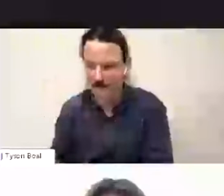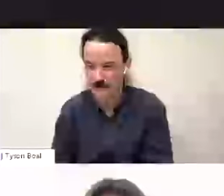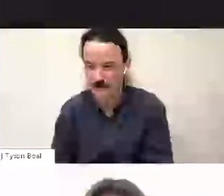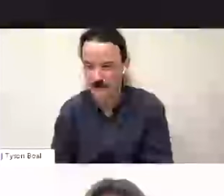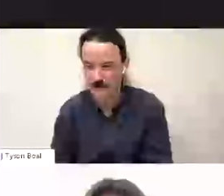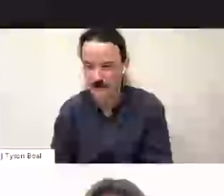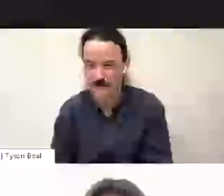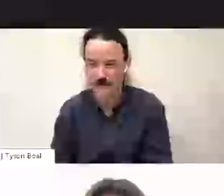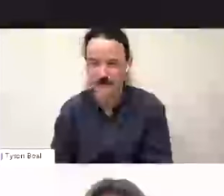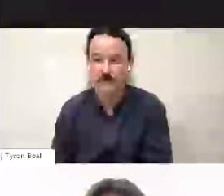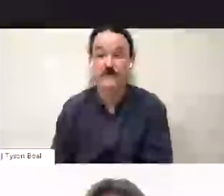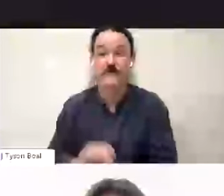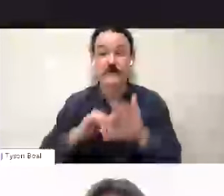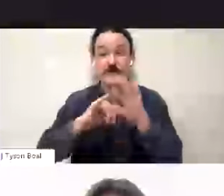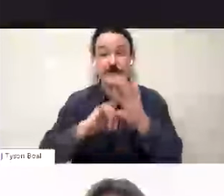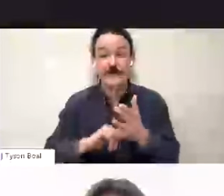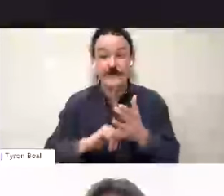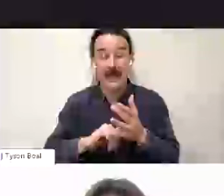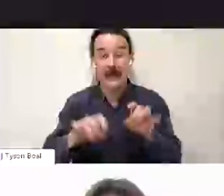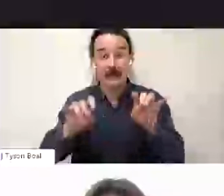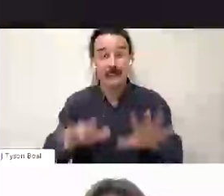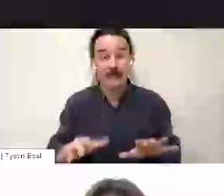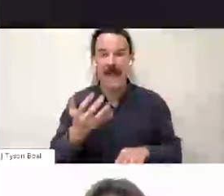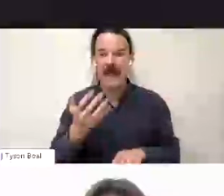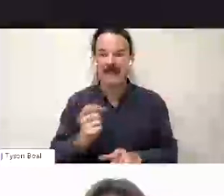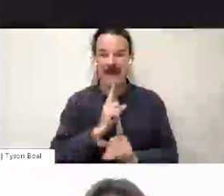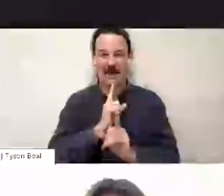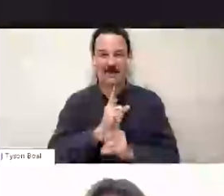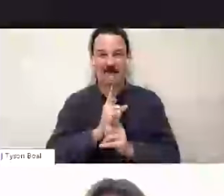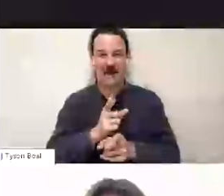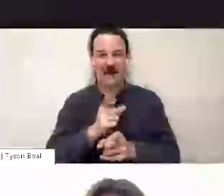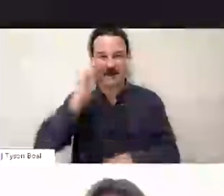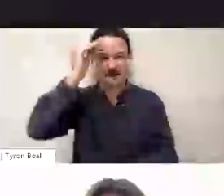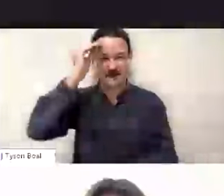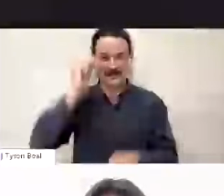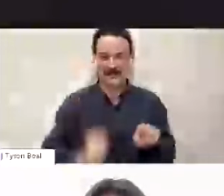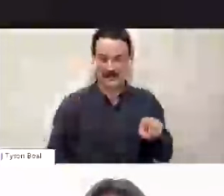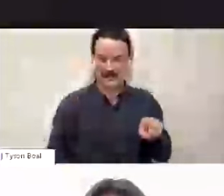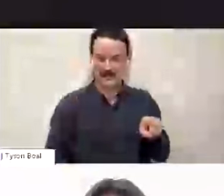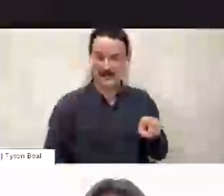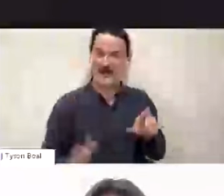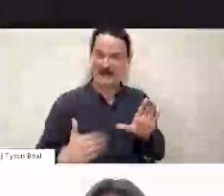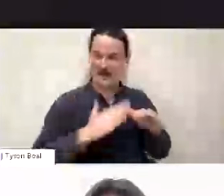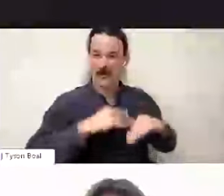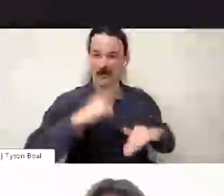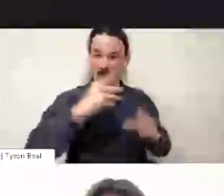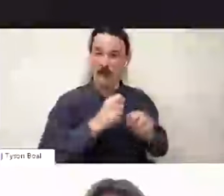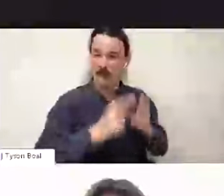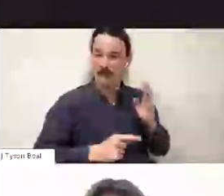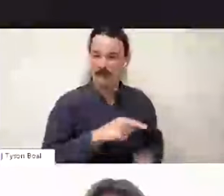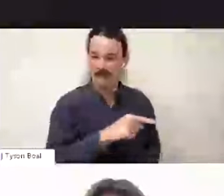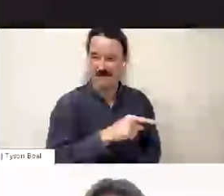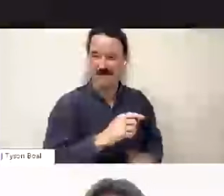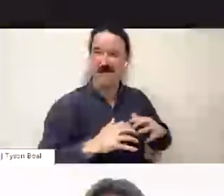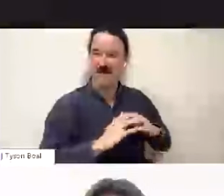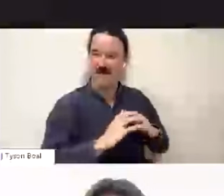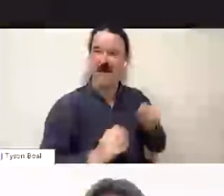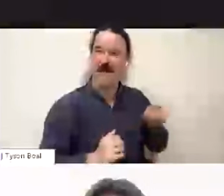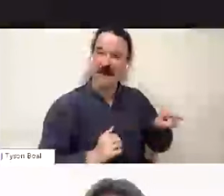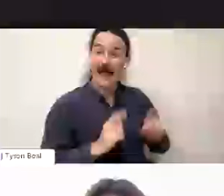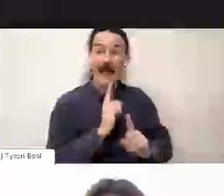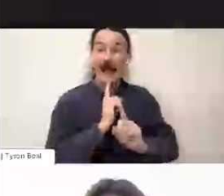South Australia, there was an advisory committee made up of First Nations people with disability that provided advice to the South